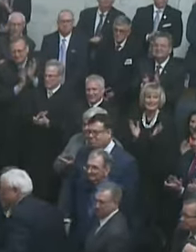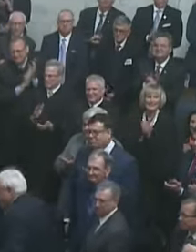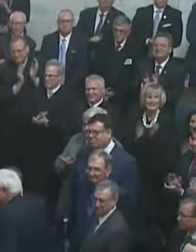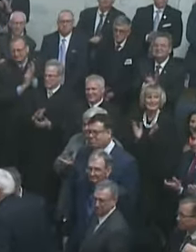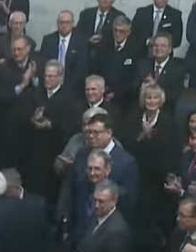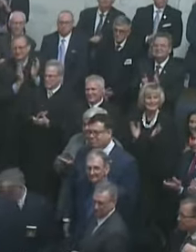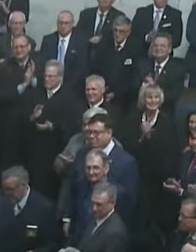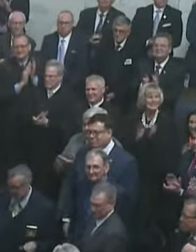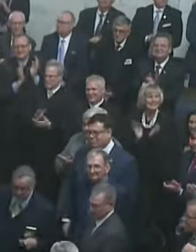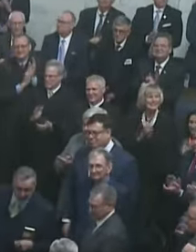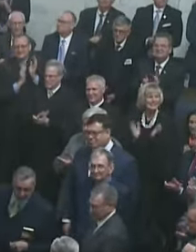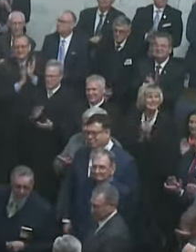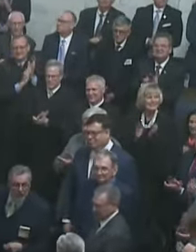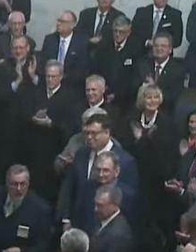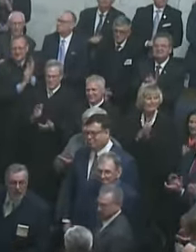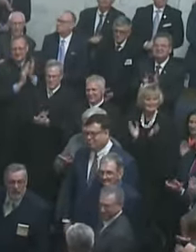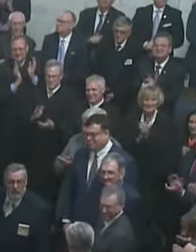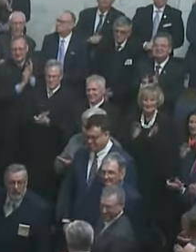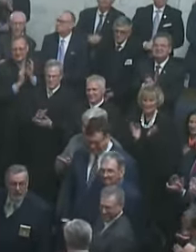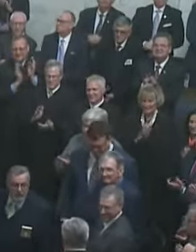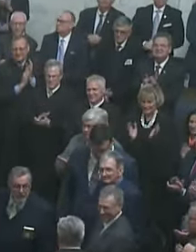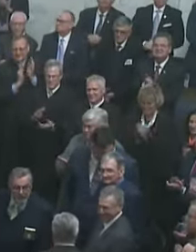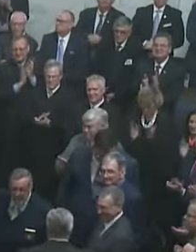we'll listen to the applause.